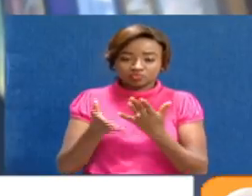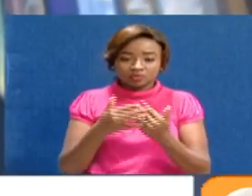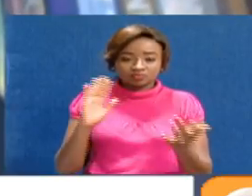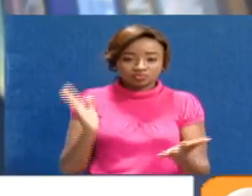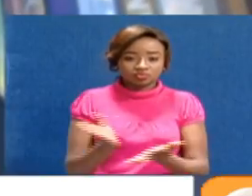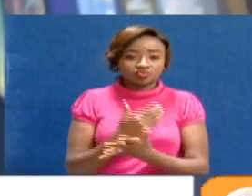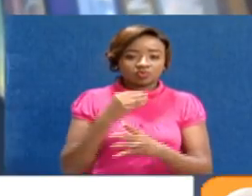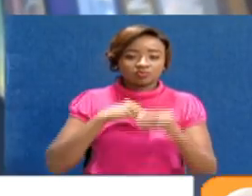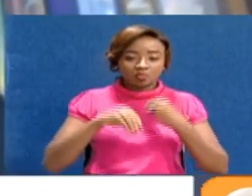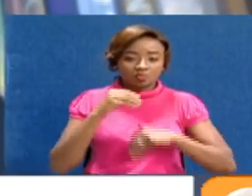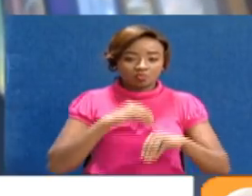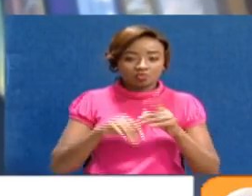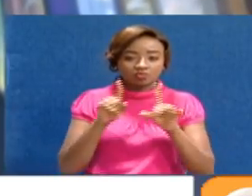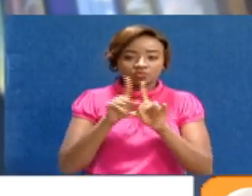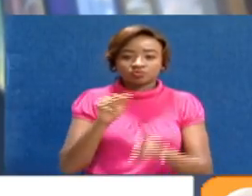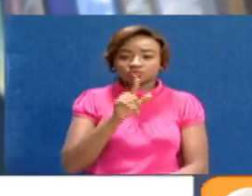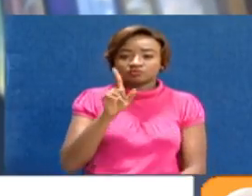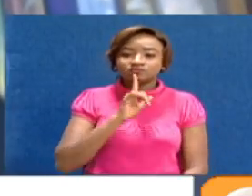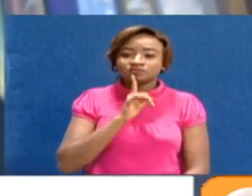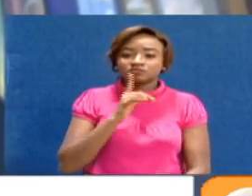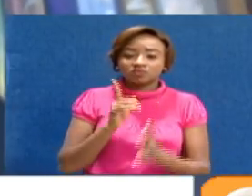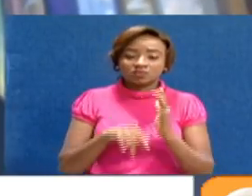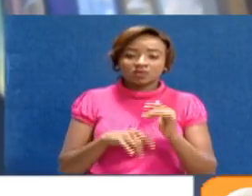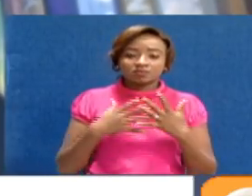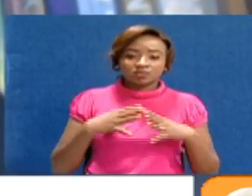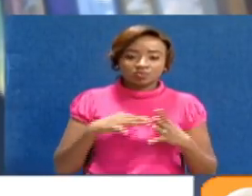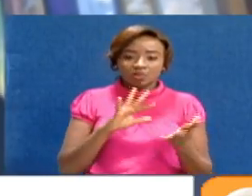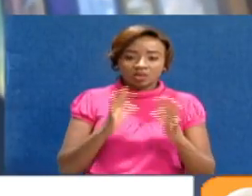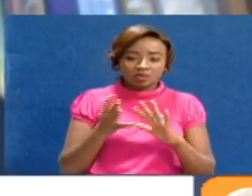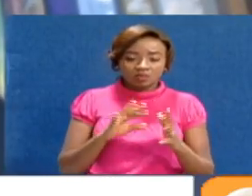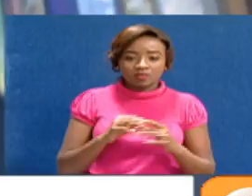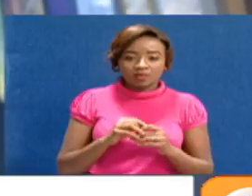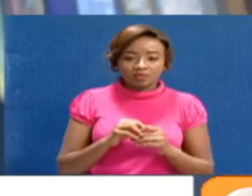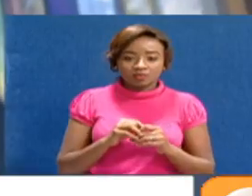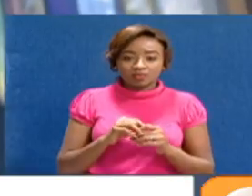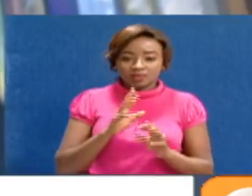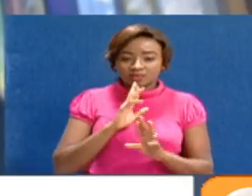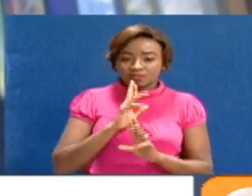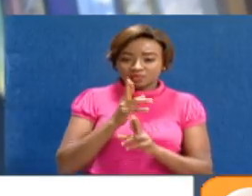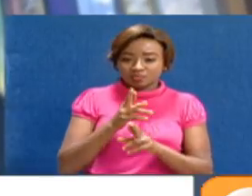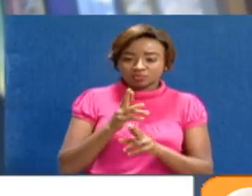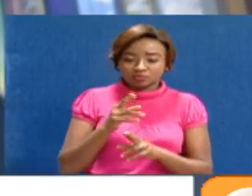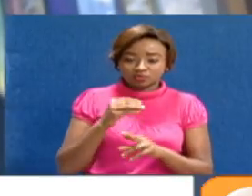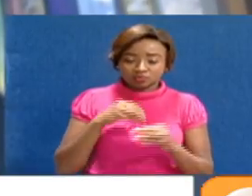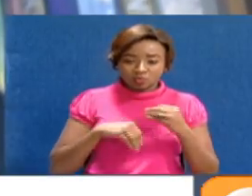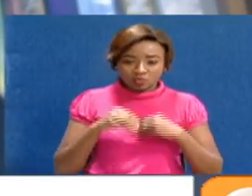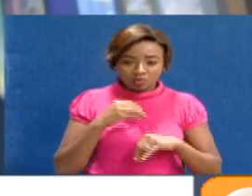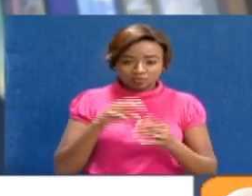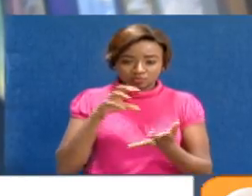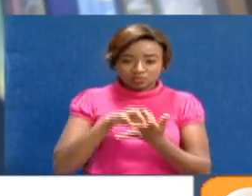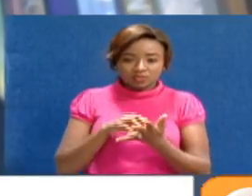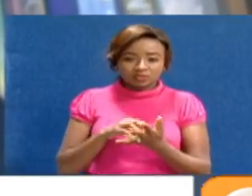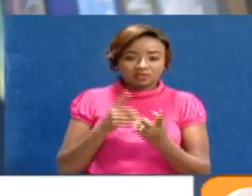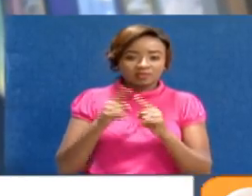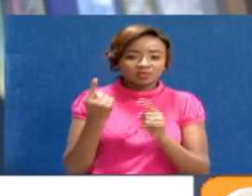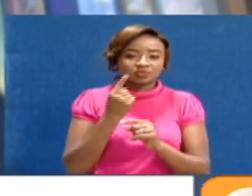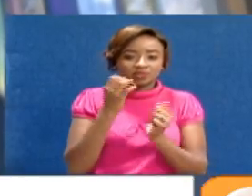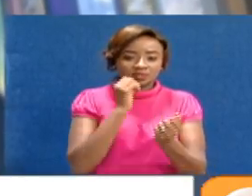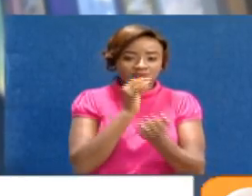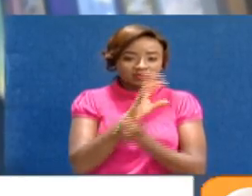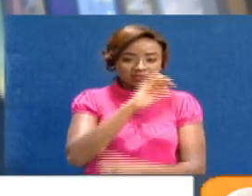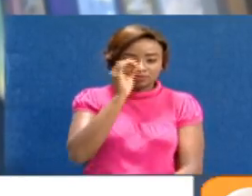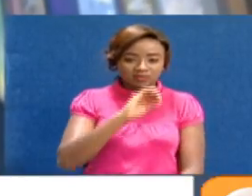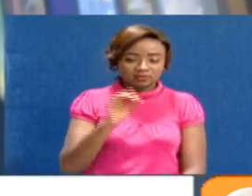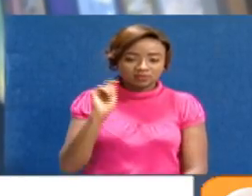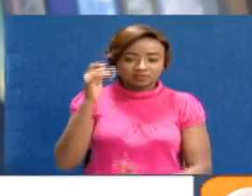Gachoka has talked about the number of people who are reporting corruption cases. Actually, from our more recent research, only 13% of Kenyans